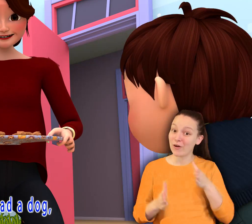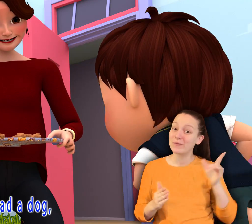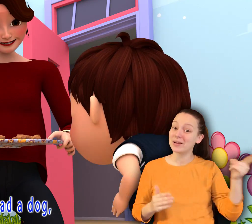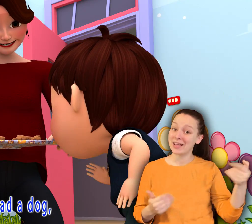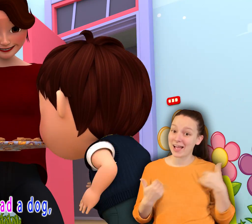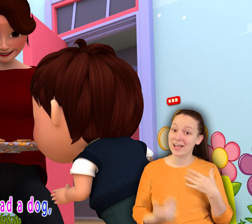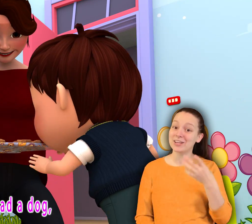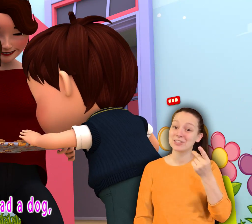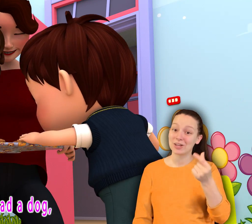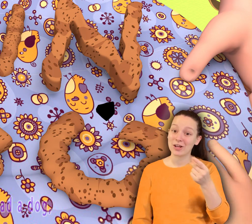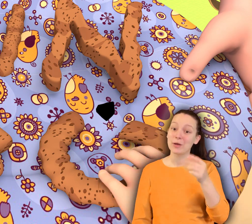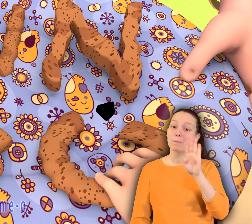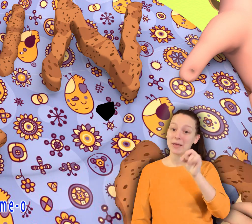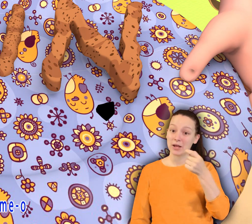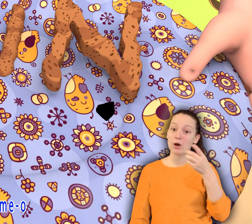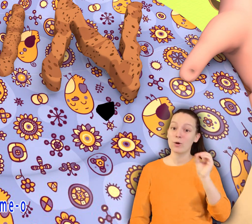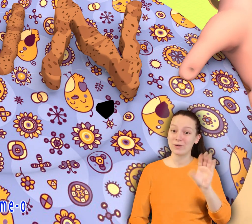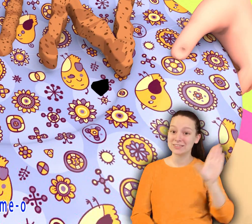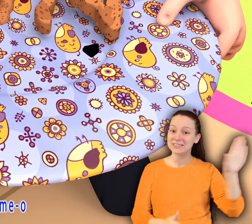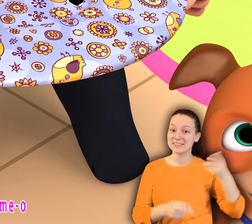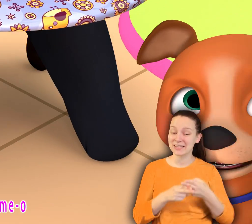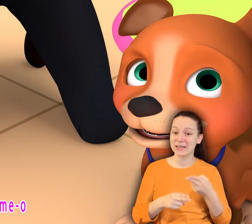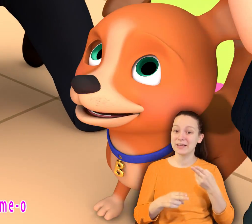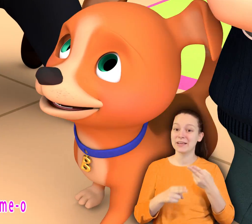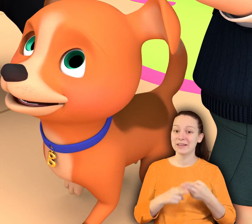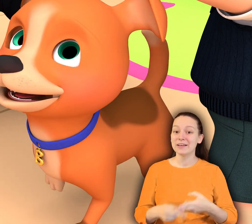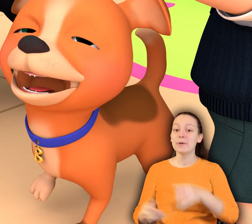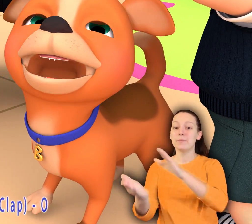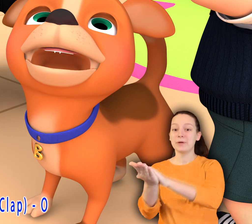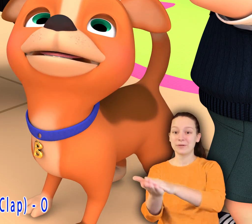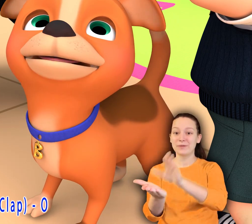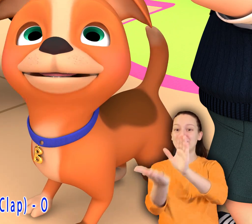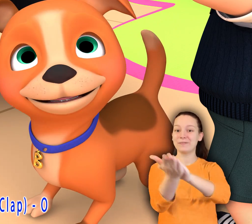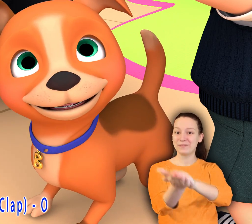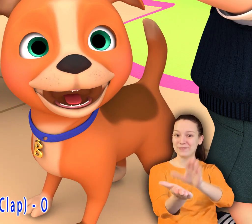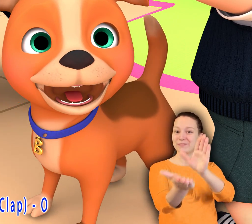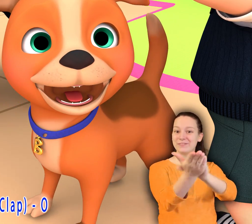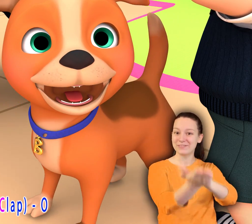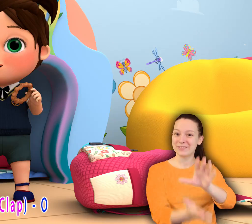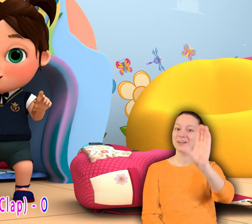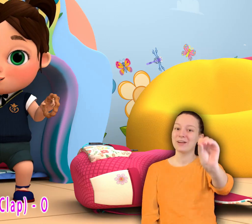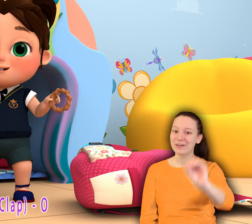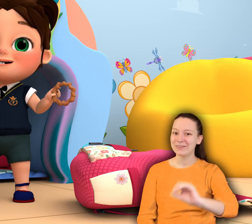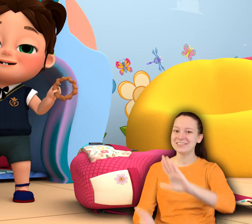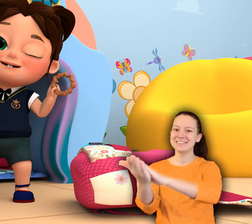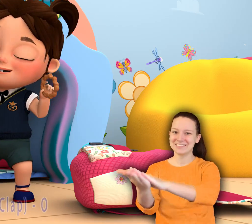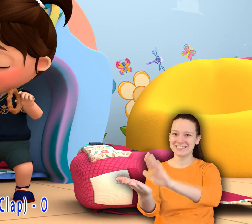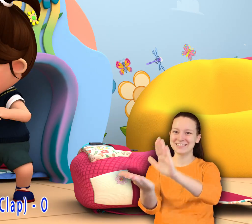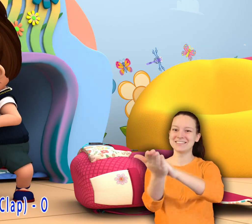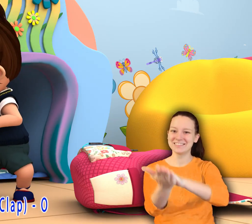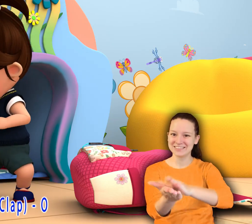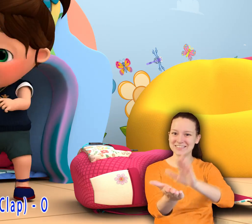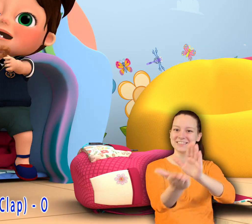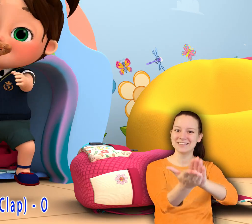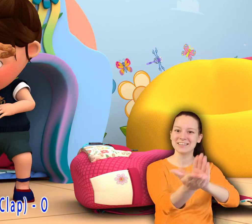s the farmer had a dog and Bingle was his name